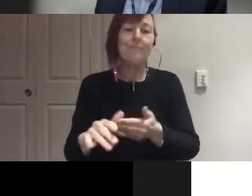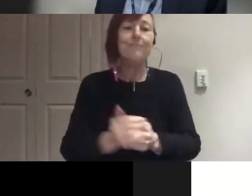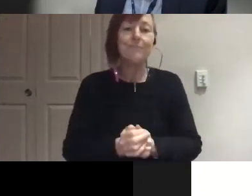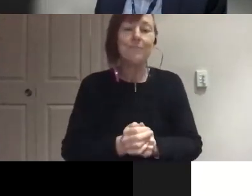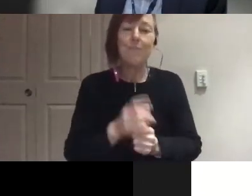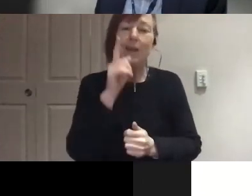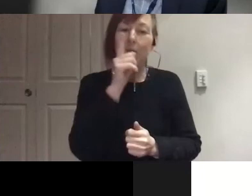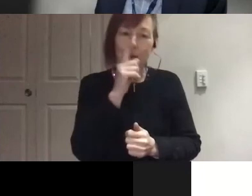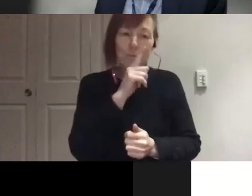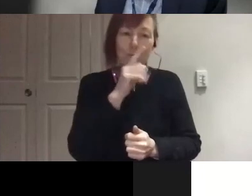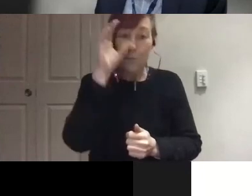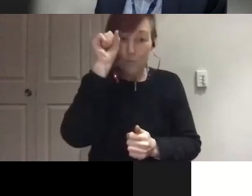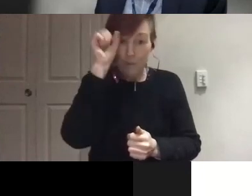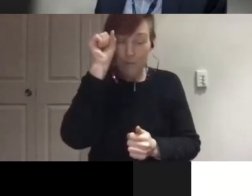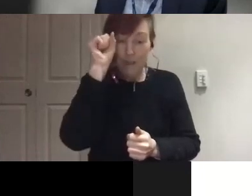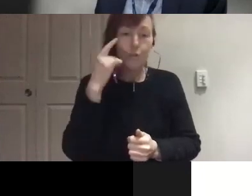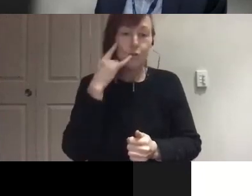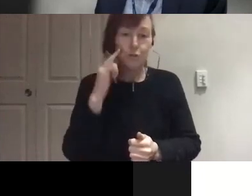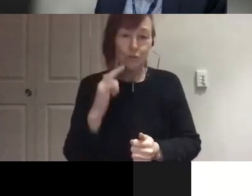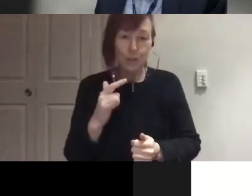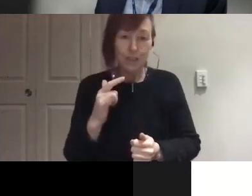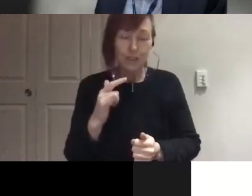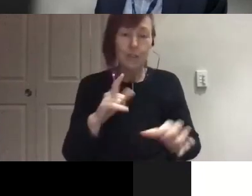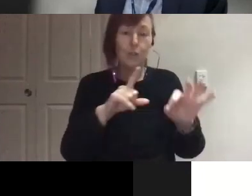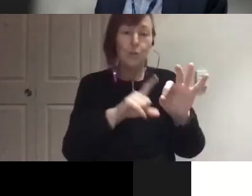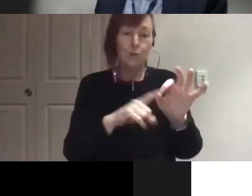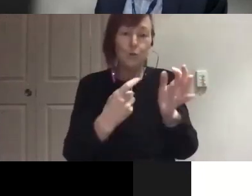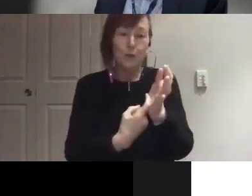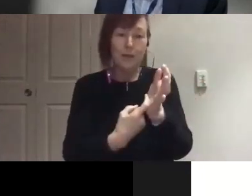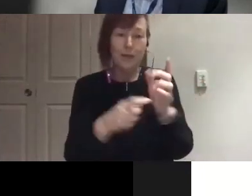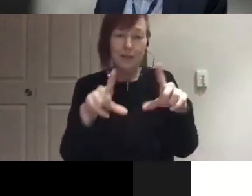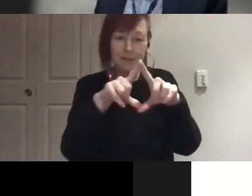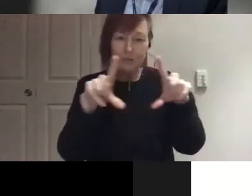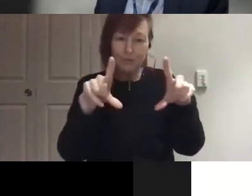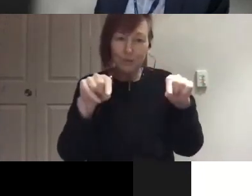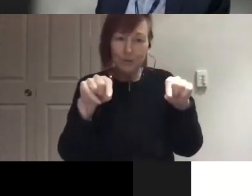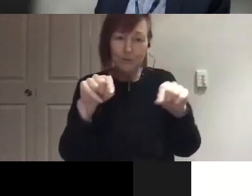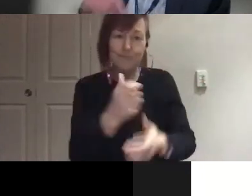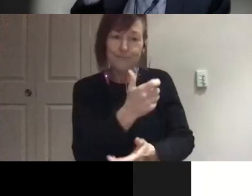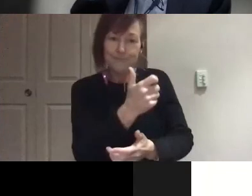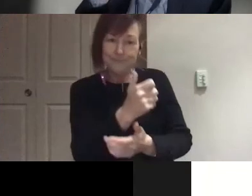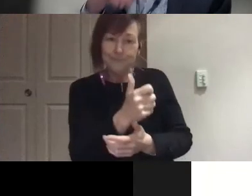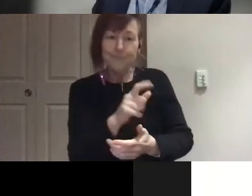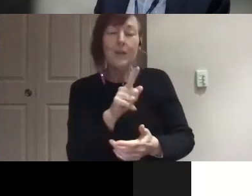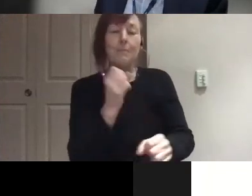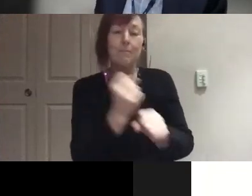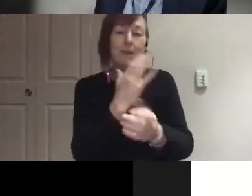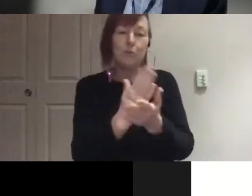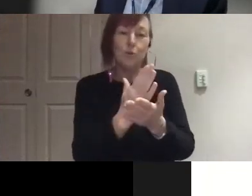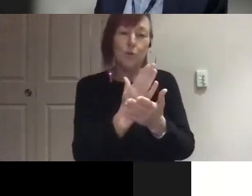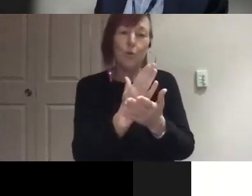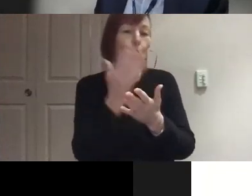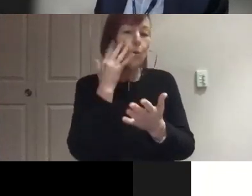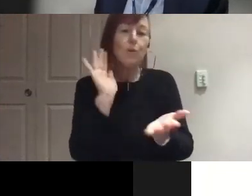and checking in, and that's really slowing down our contact tracing effort. So please make sure you use the QR codes when you're scanning